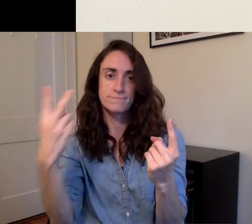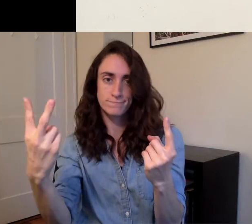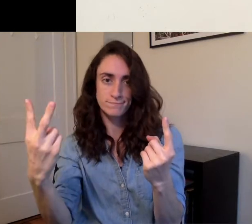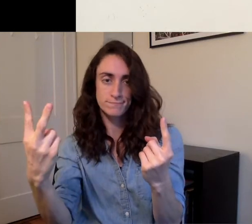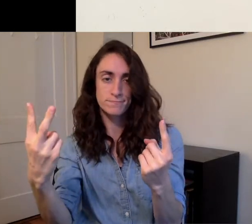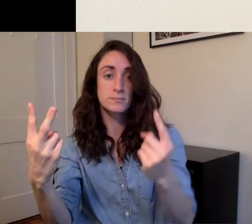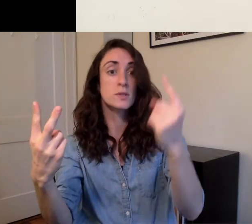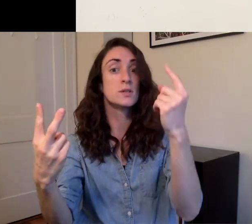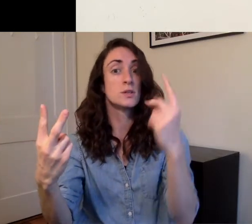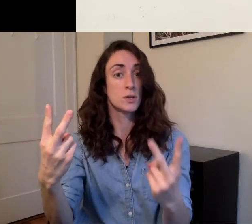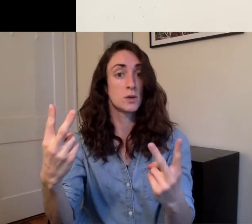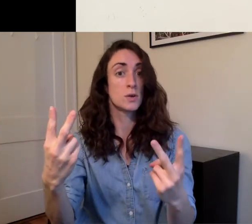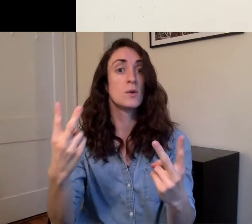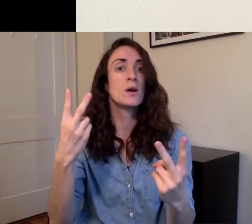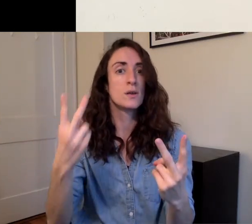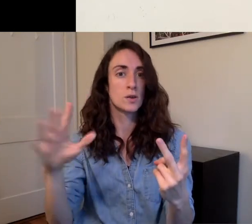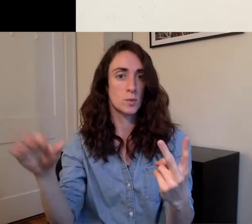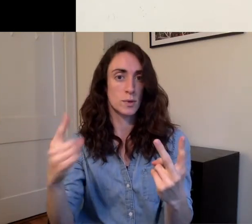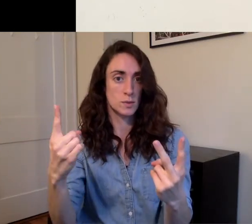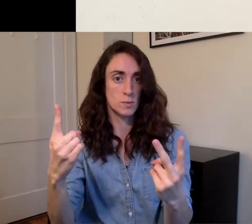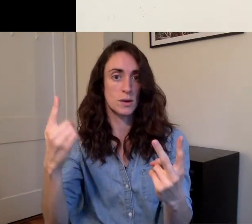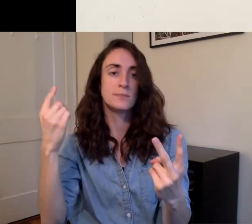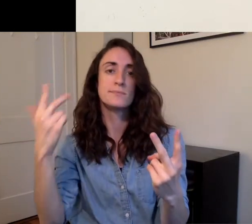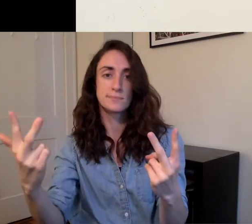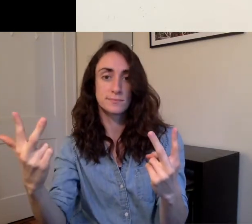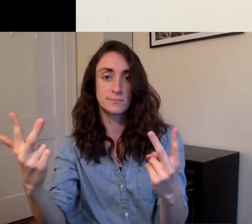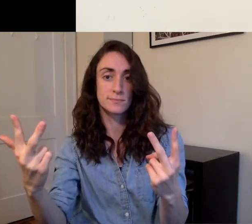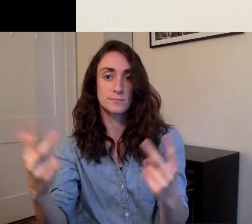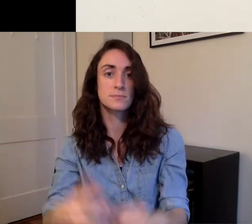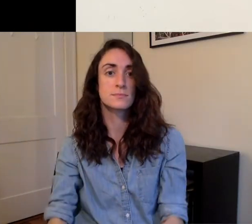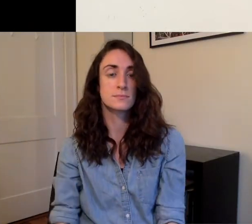3. So we've got our three y values.